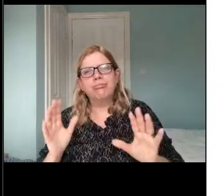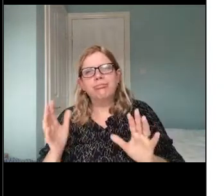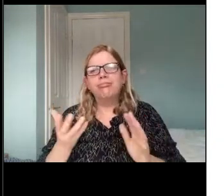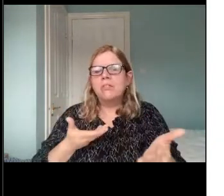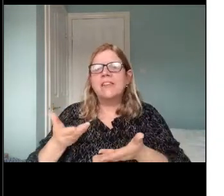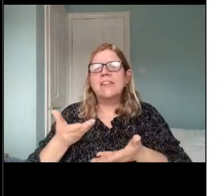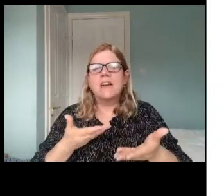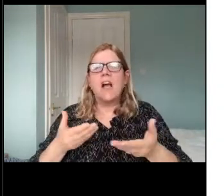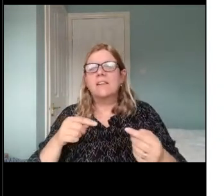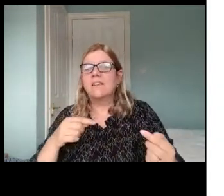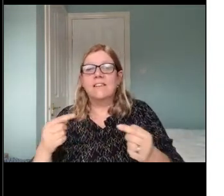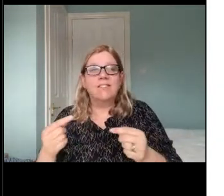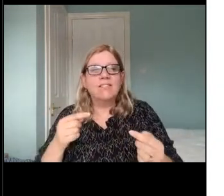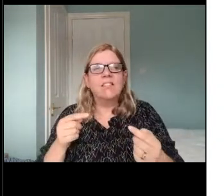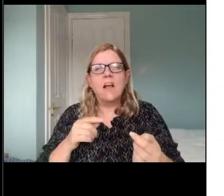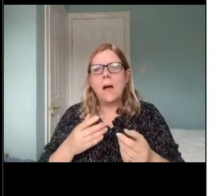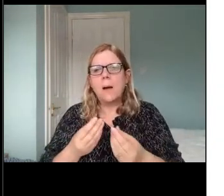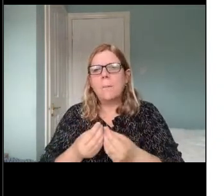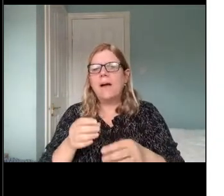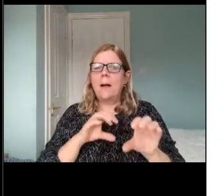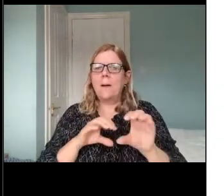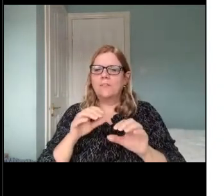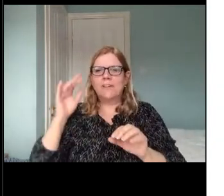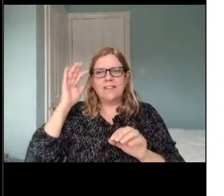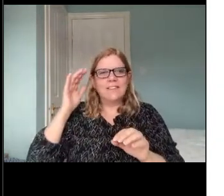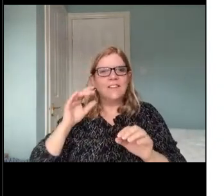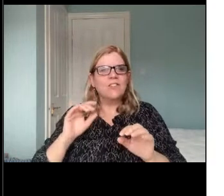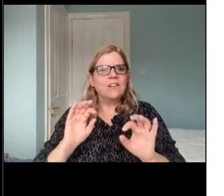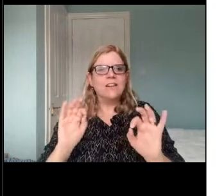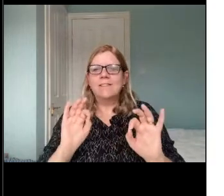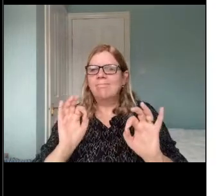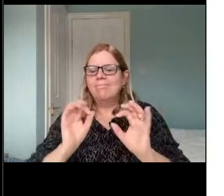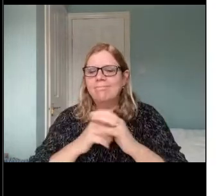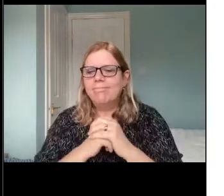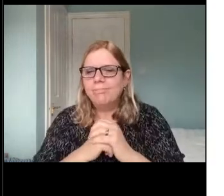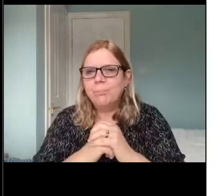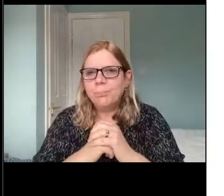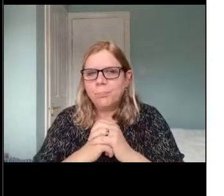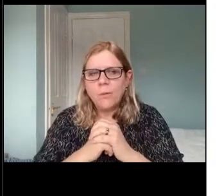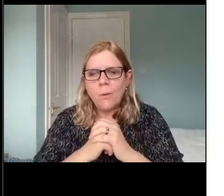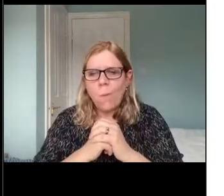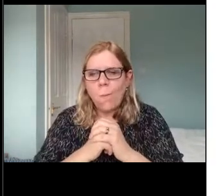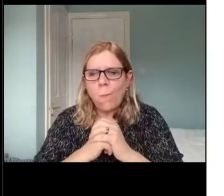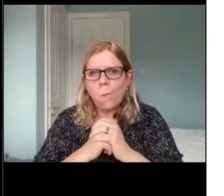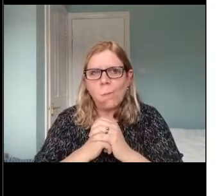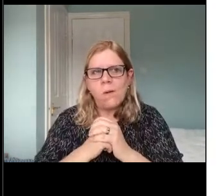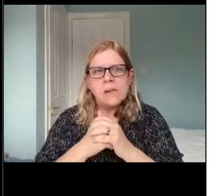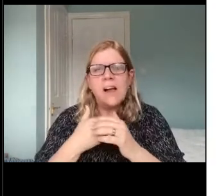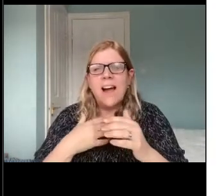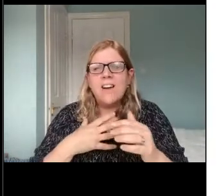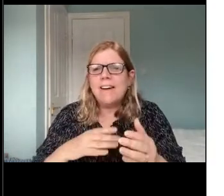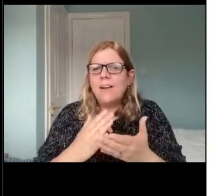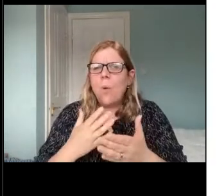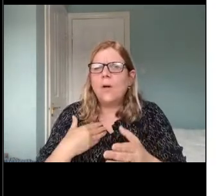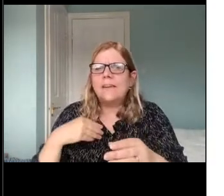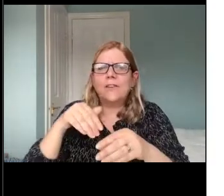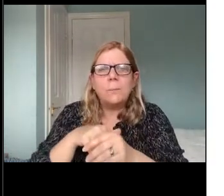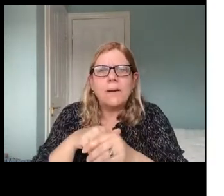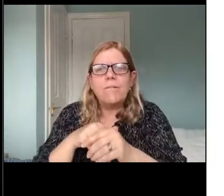wasn't able to have a proper conversation with my supervisor or a debate with the other chemists who were also PhD